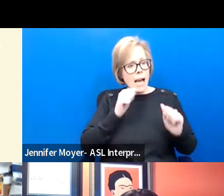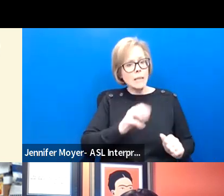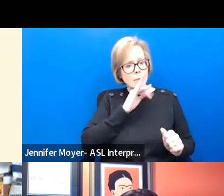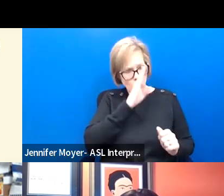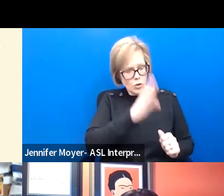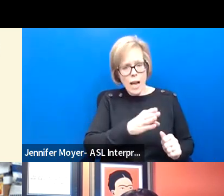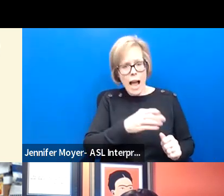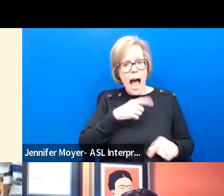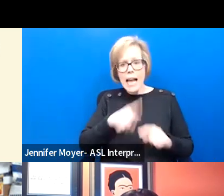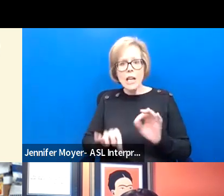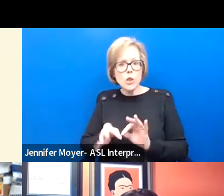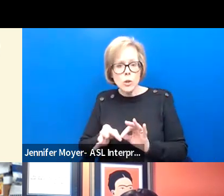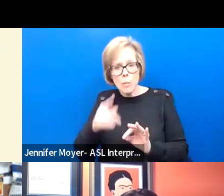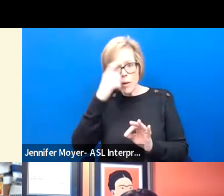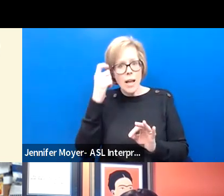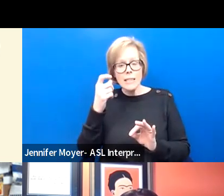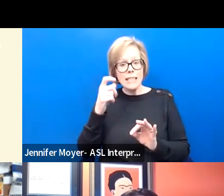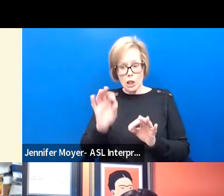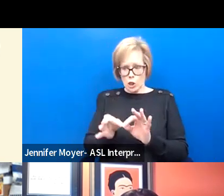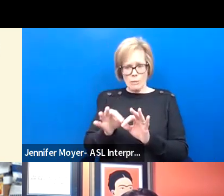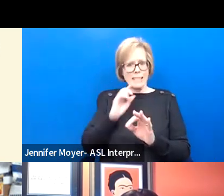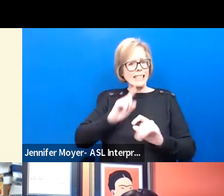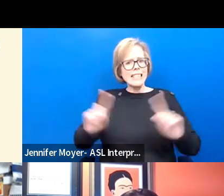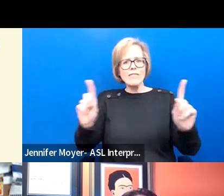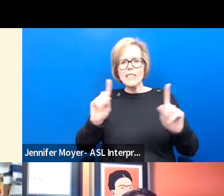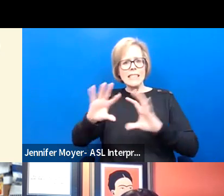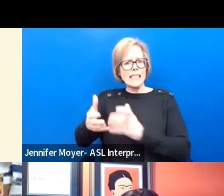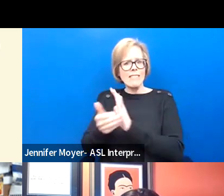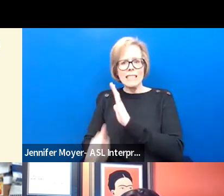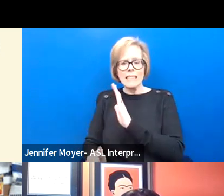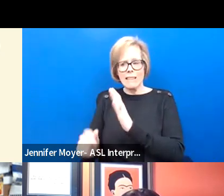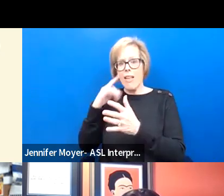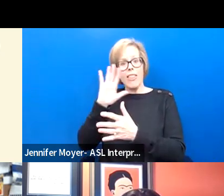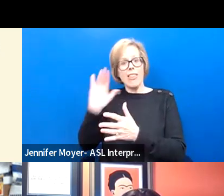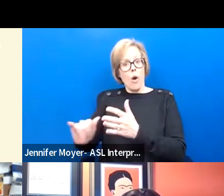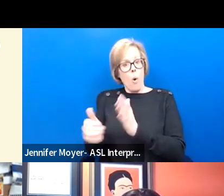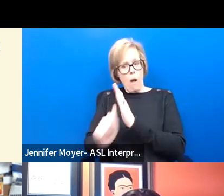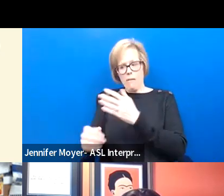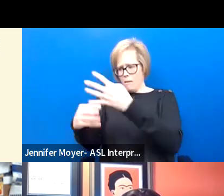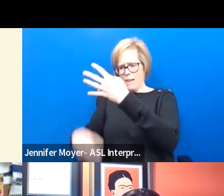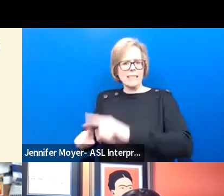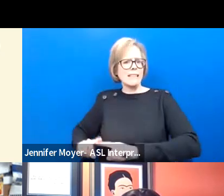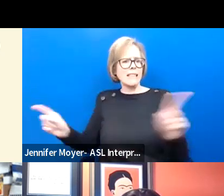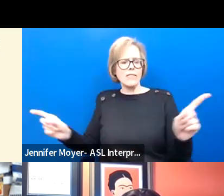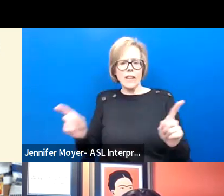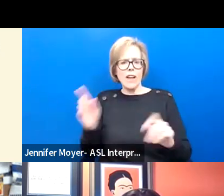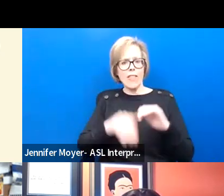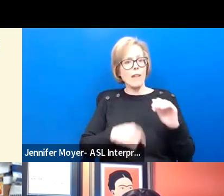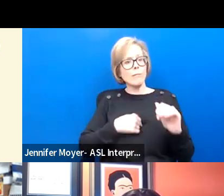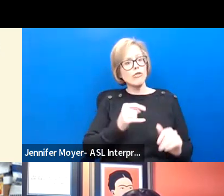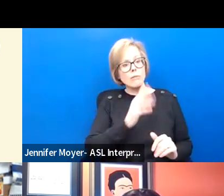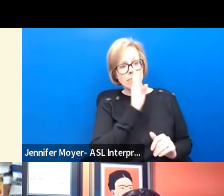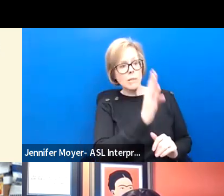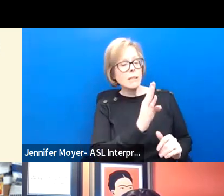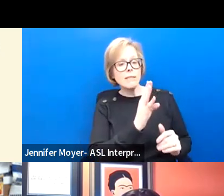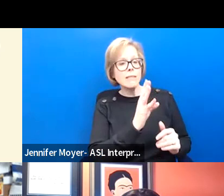an interpreting role because it's a whole other skill set with a whole other list of qualifications. And you're putting yourself in